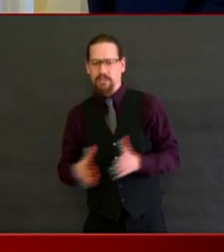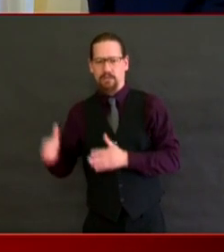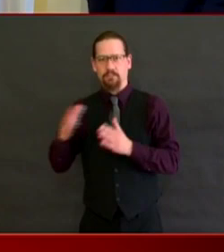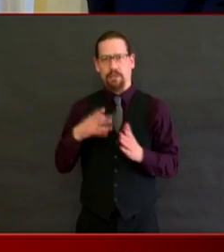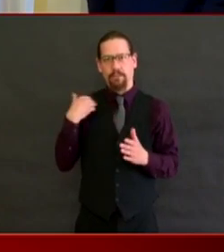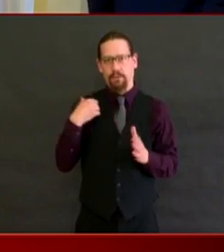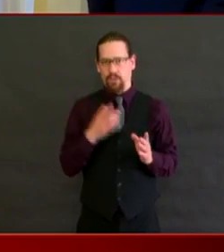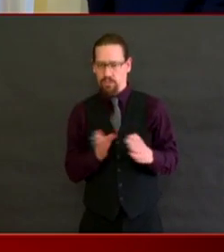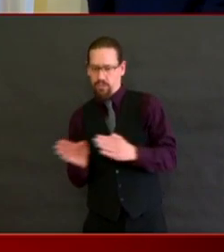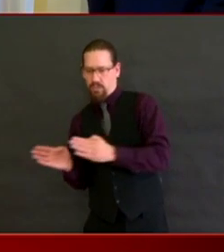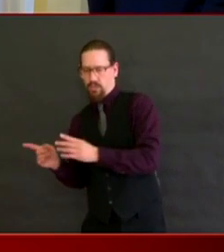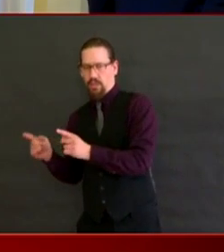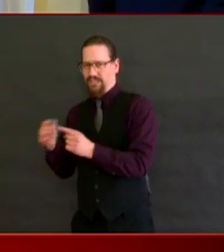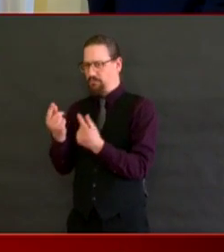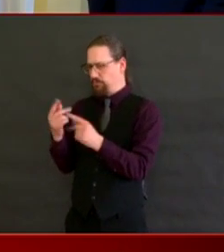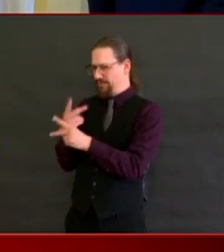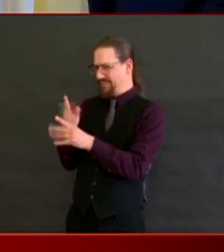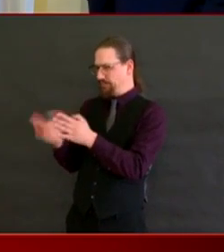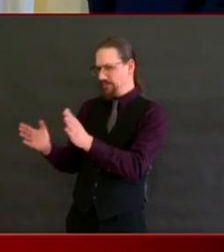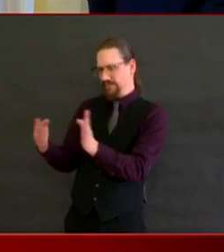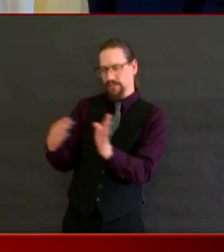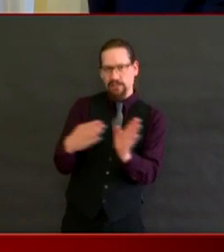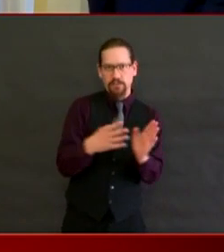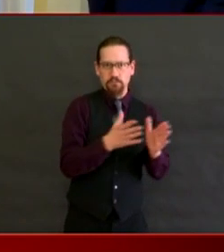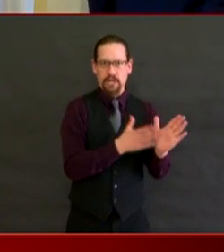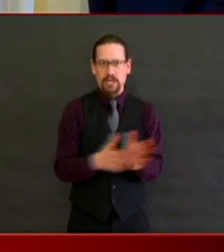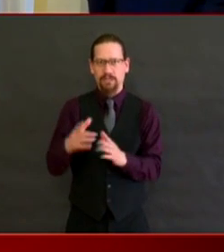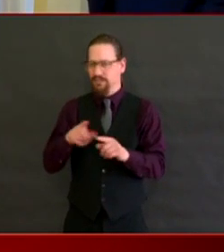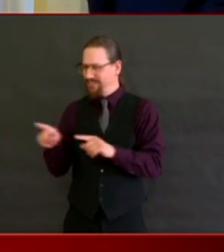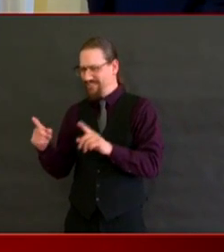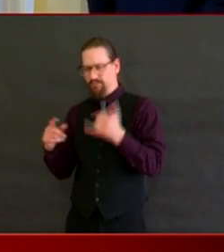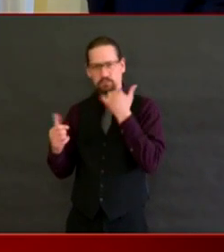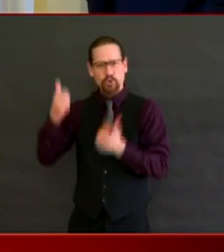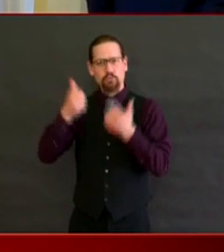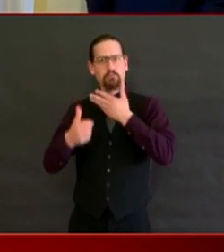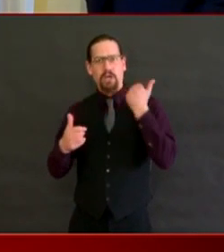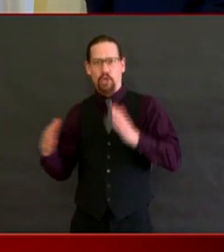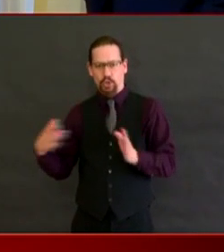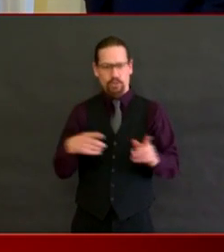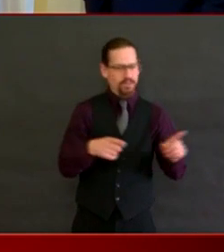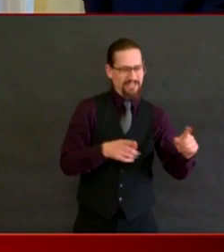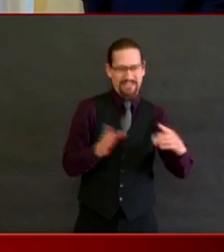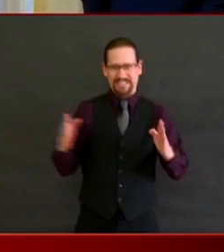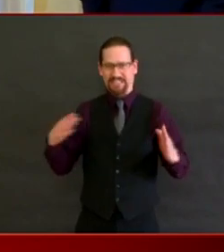are prepared. And when I say we're going to take care of you, I mean it.